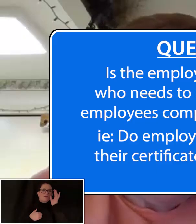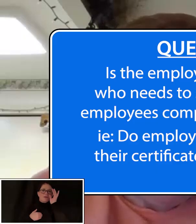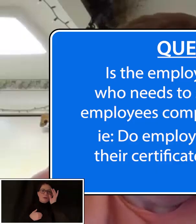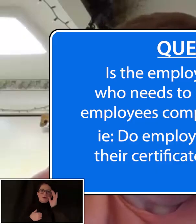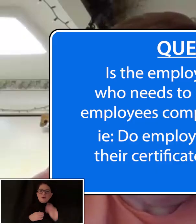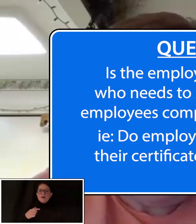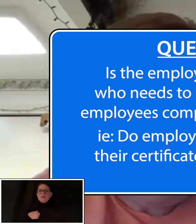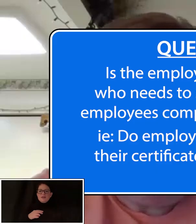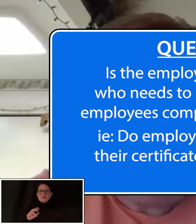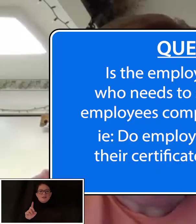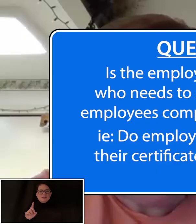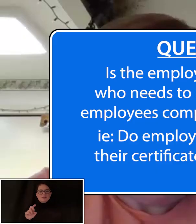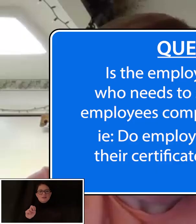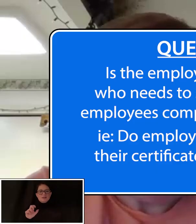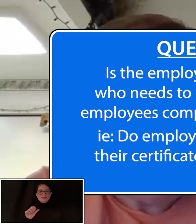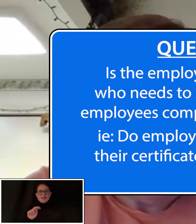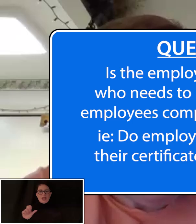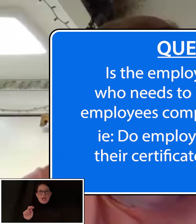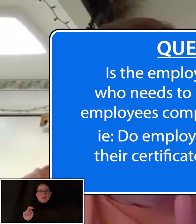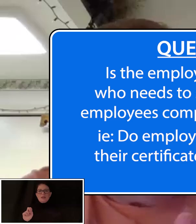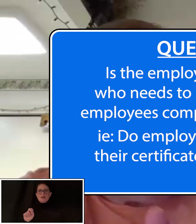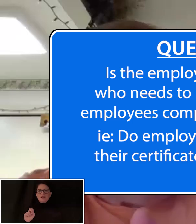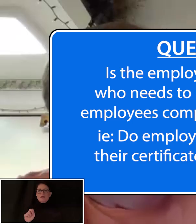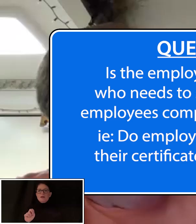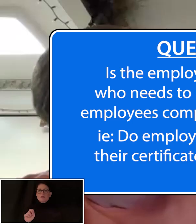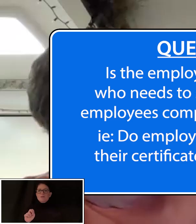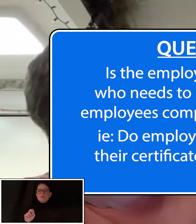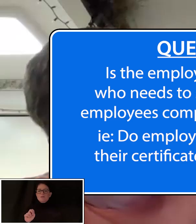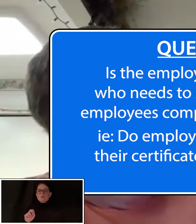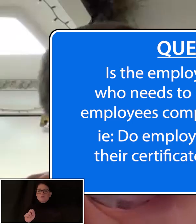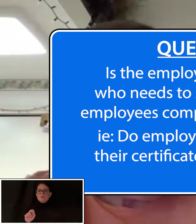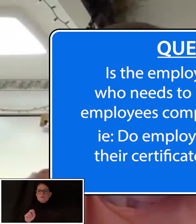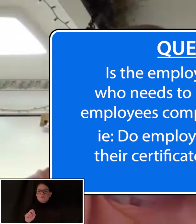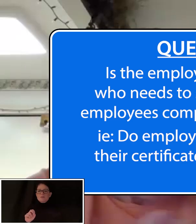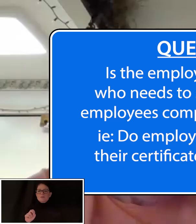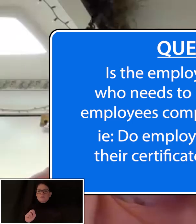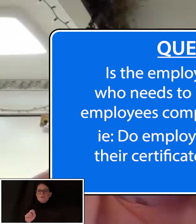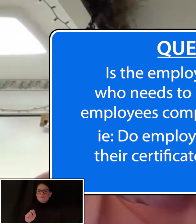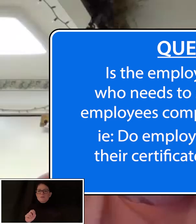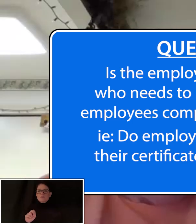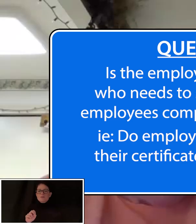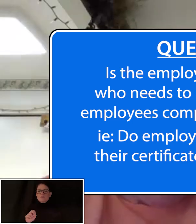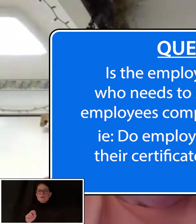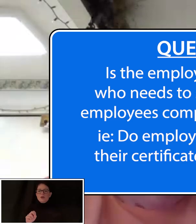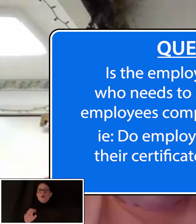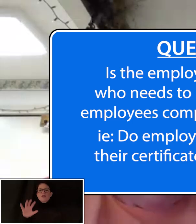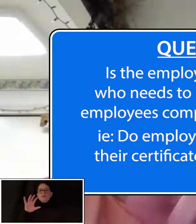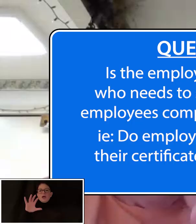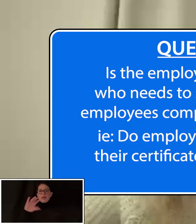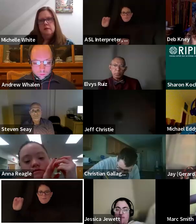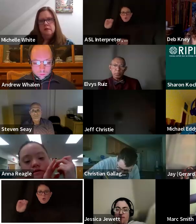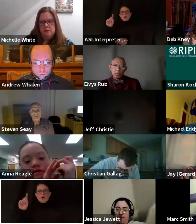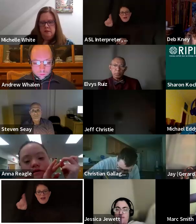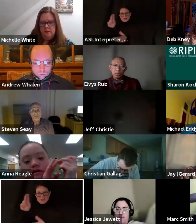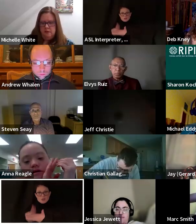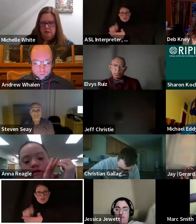this is Deanne, by the way. So is it that it's just the employer that has to sign, right?